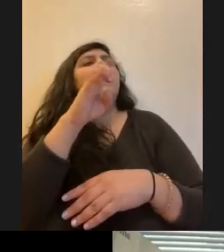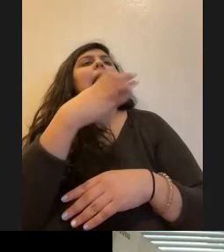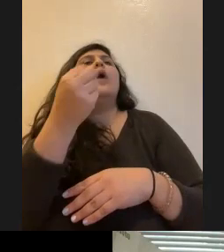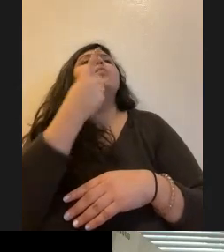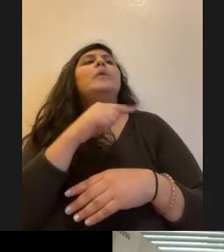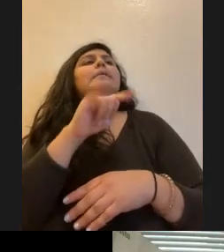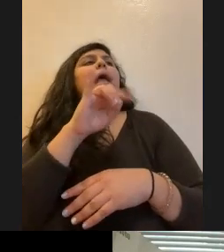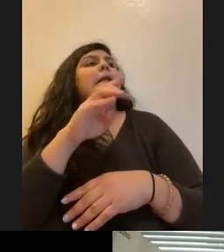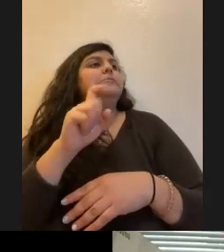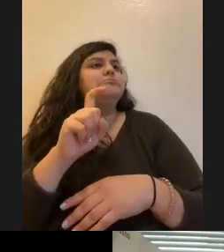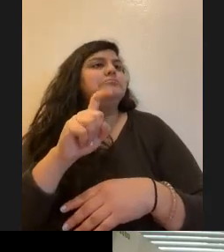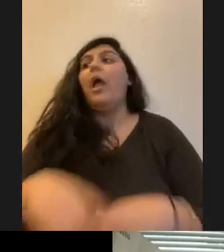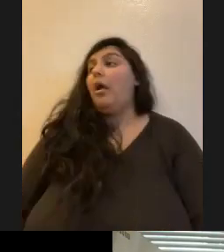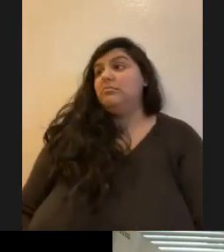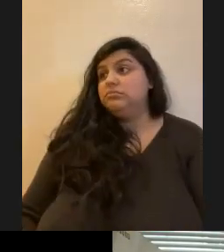That's a great question.